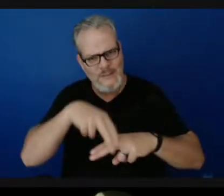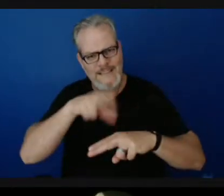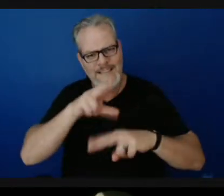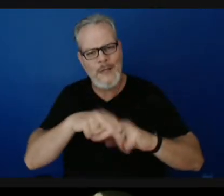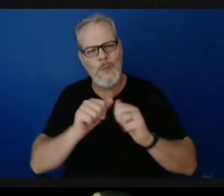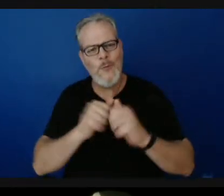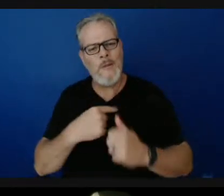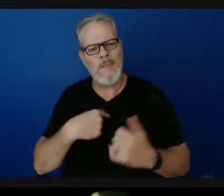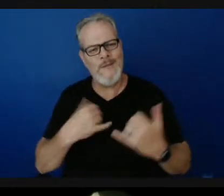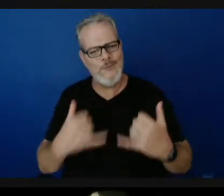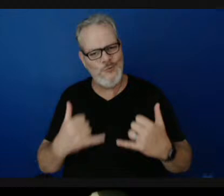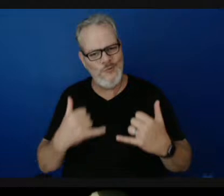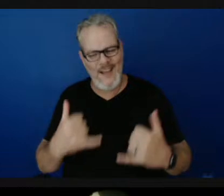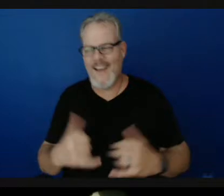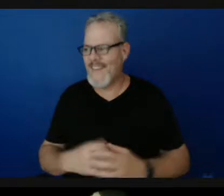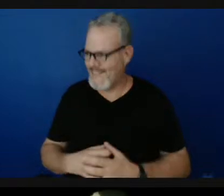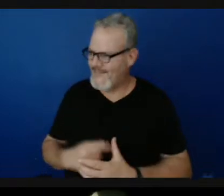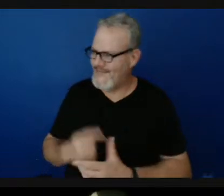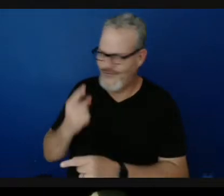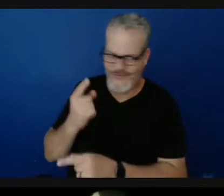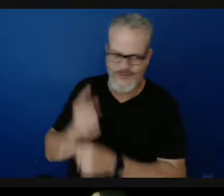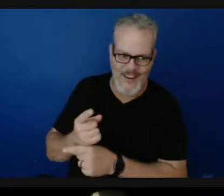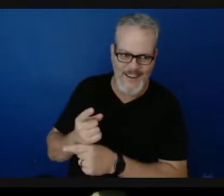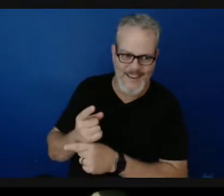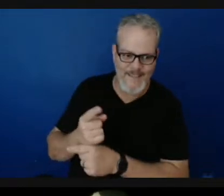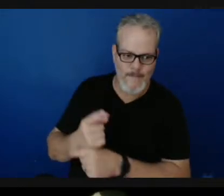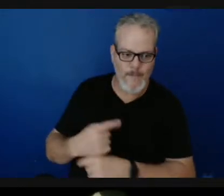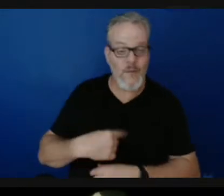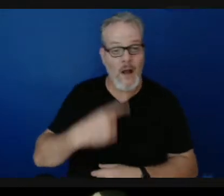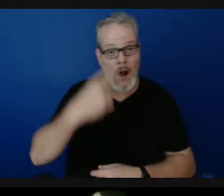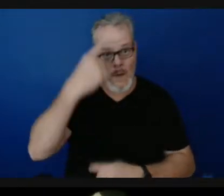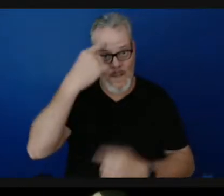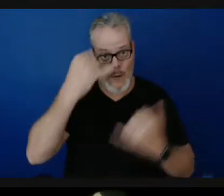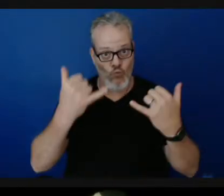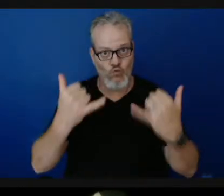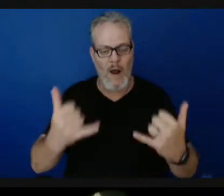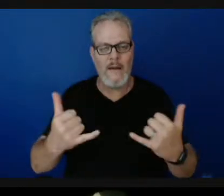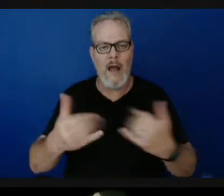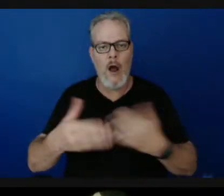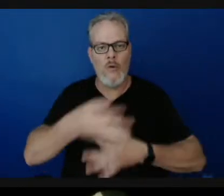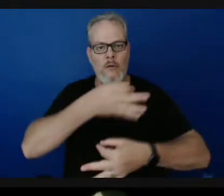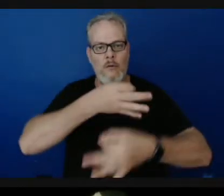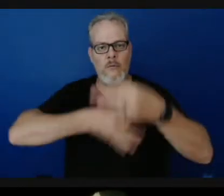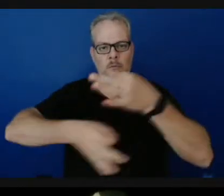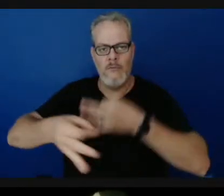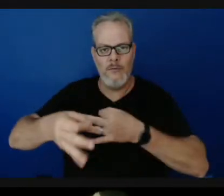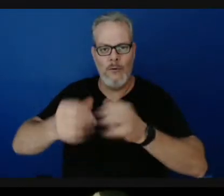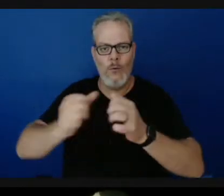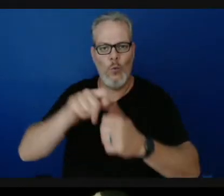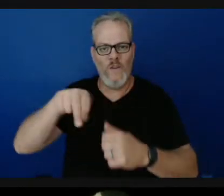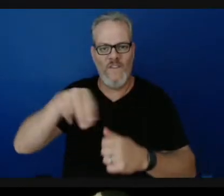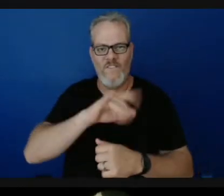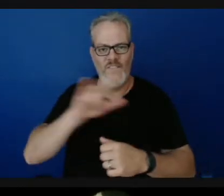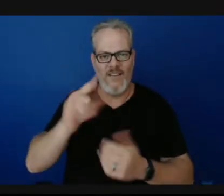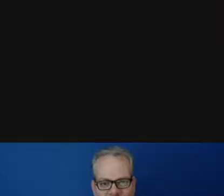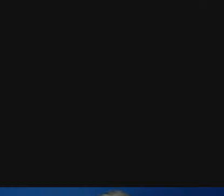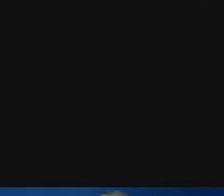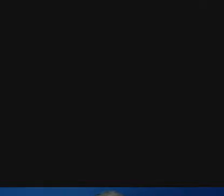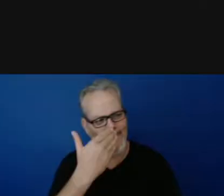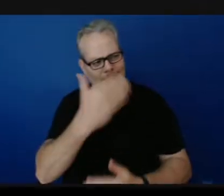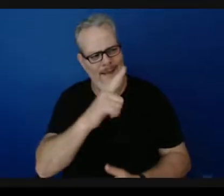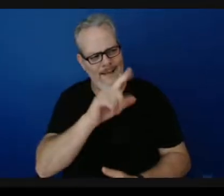Lou. Right. Yeah. And I think at this point I will tag Phil back in. And thanks again, Lou, for jumping in with me. Welcome.